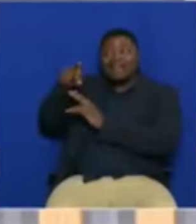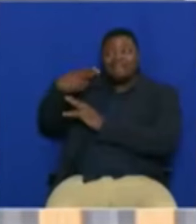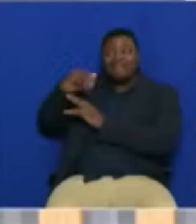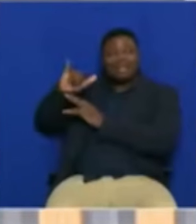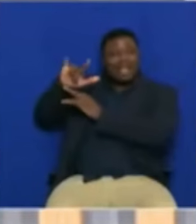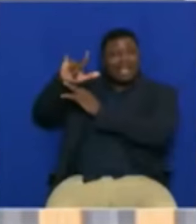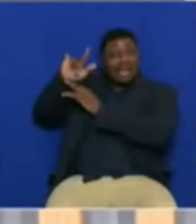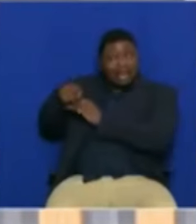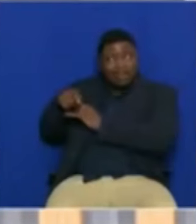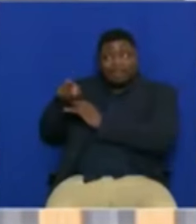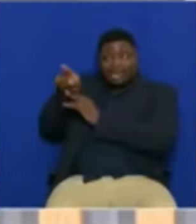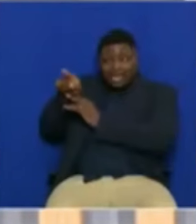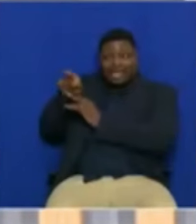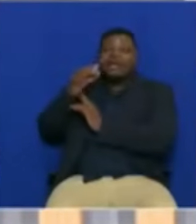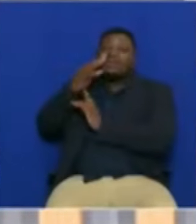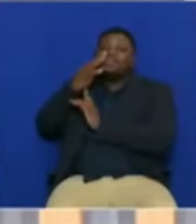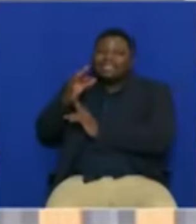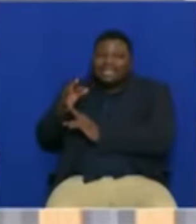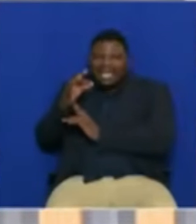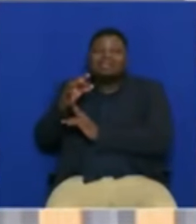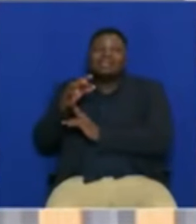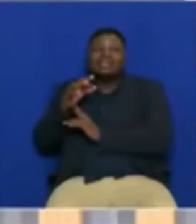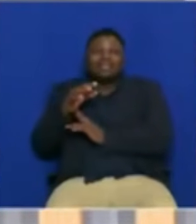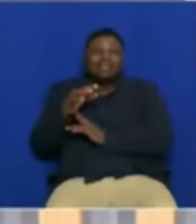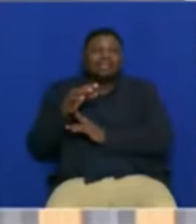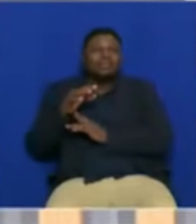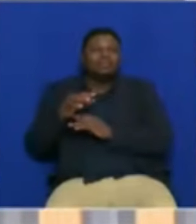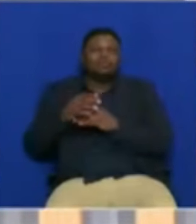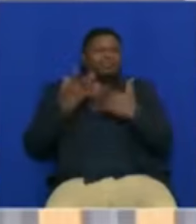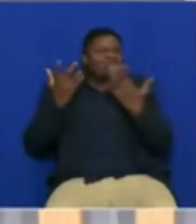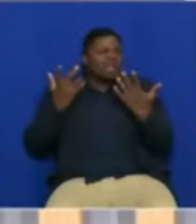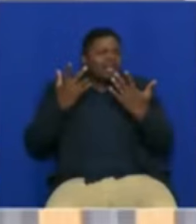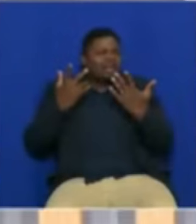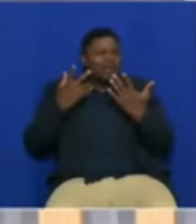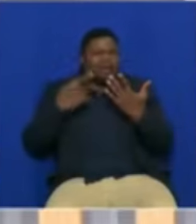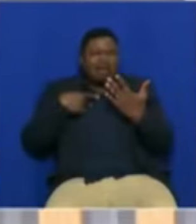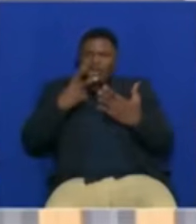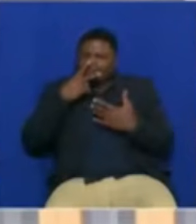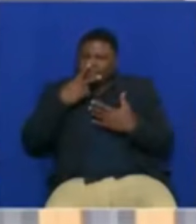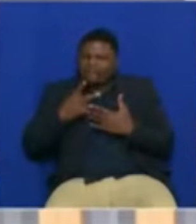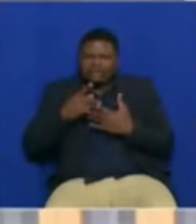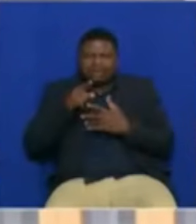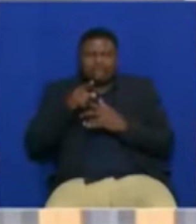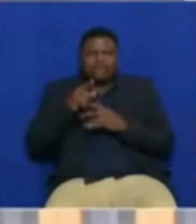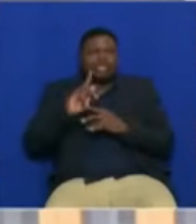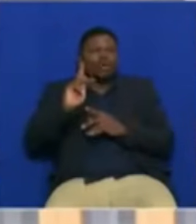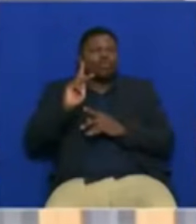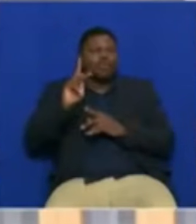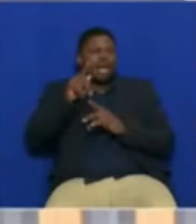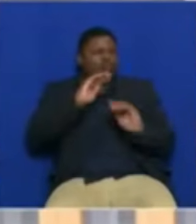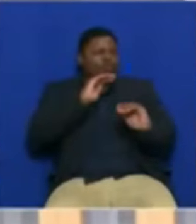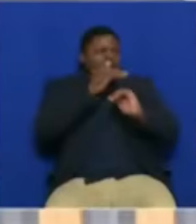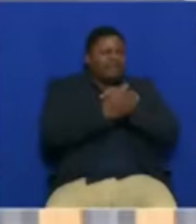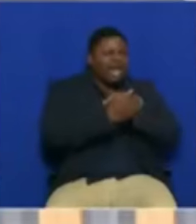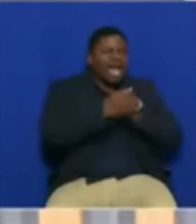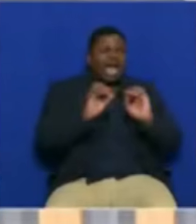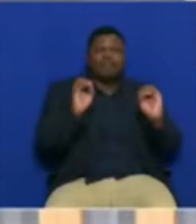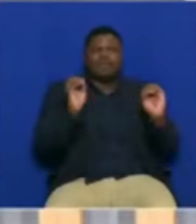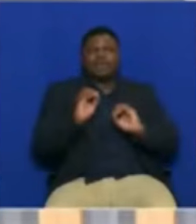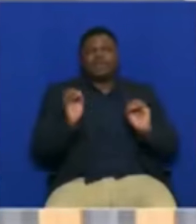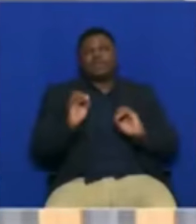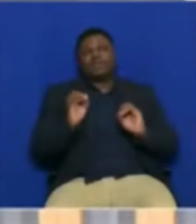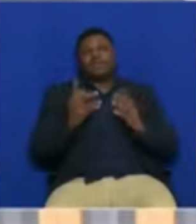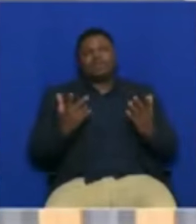facts in support of the allegation of a cover-up. Not the loss of a computer that you find